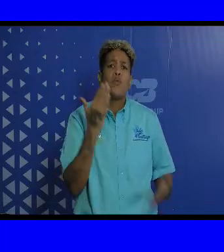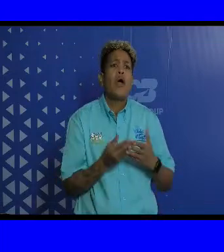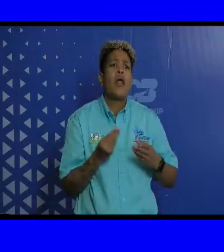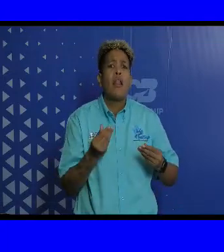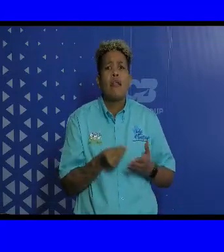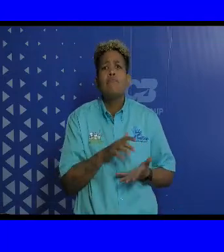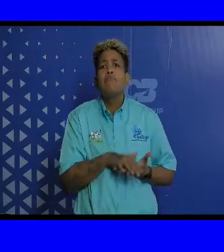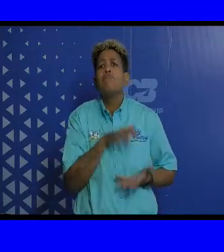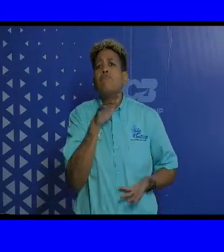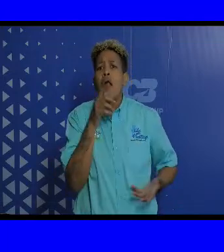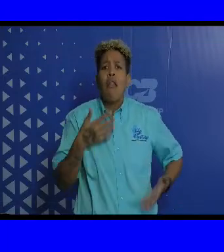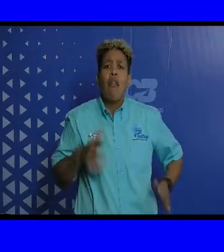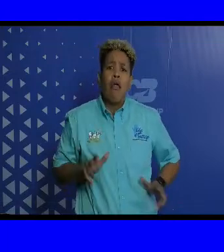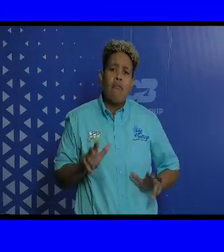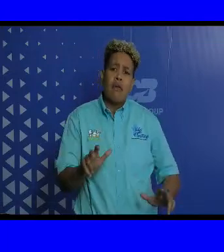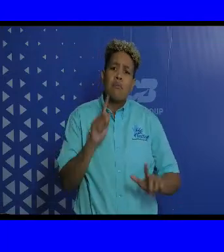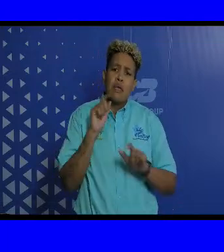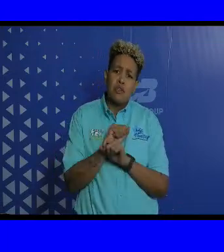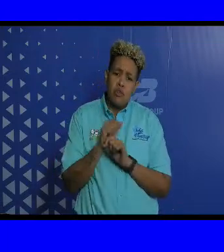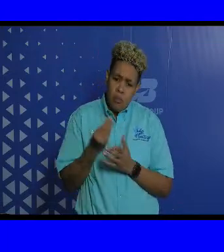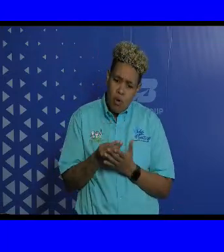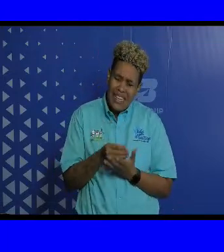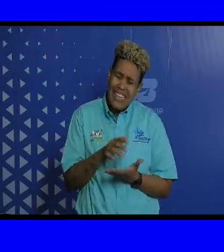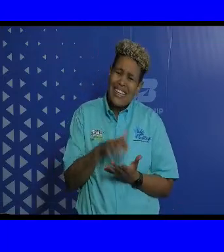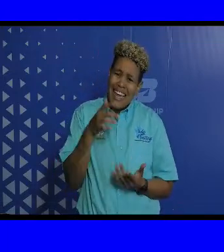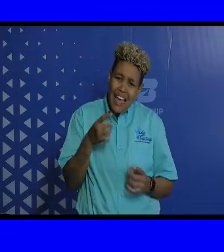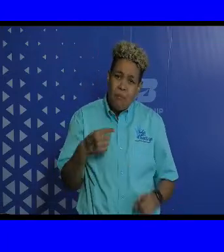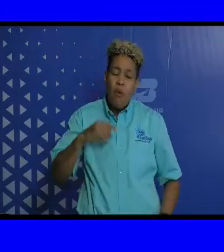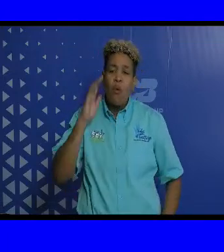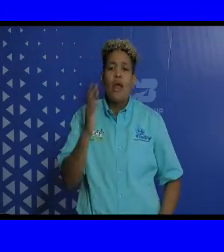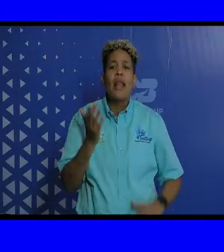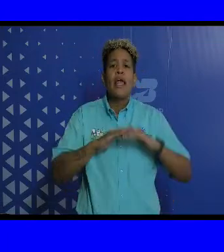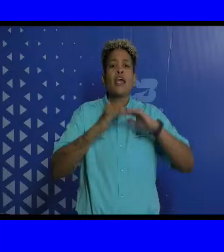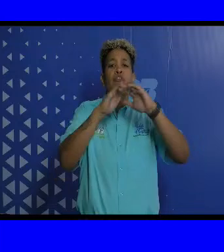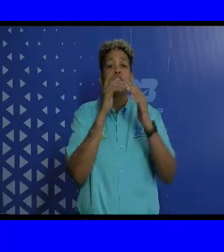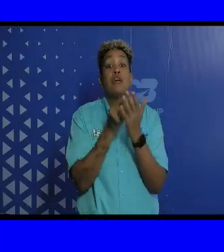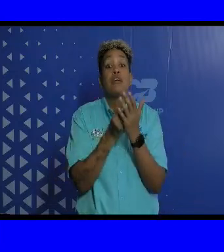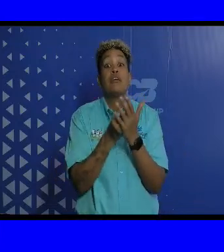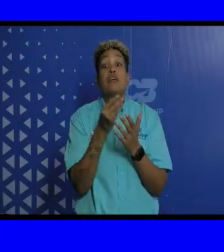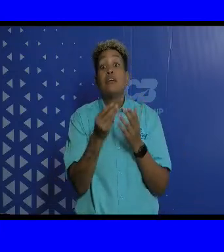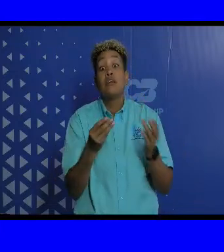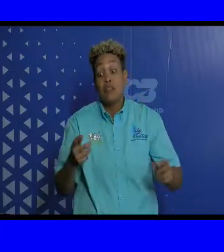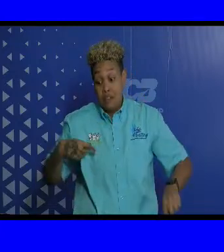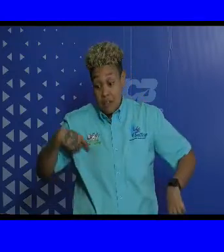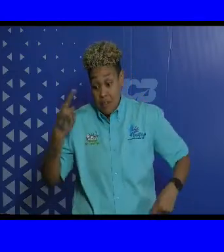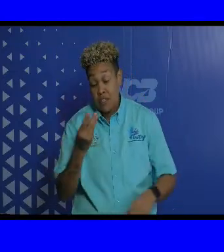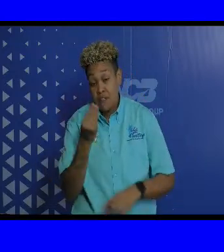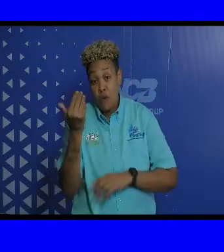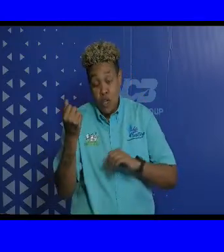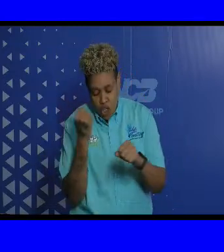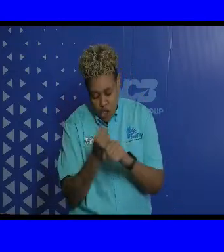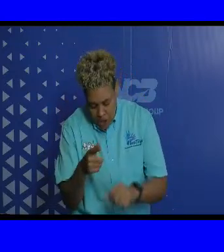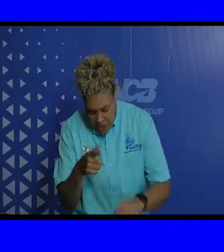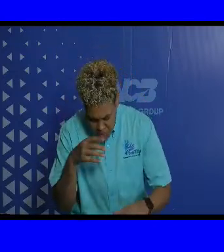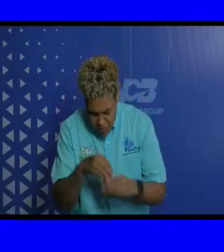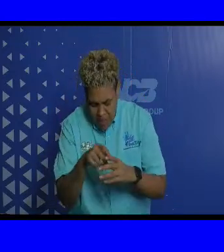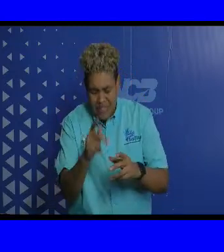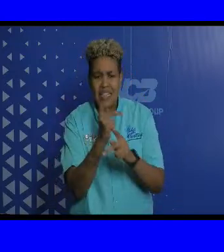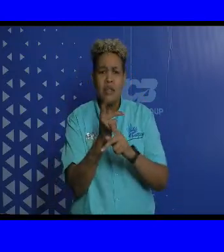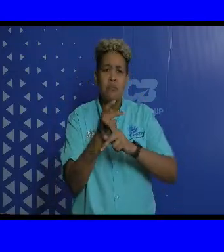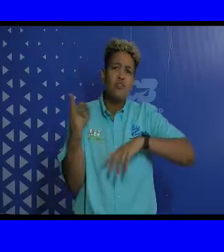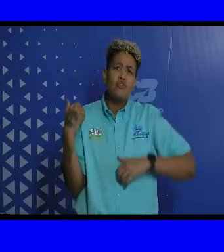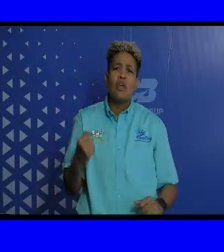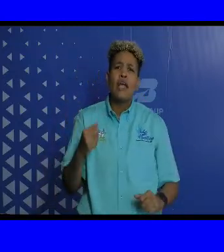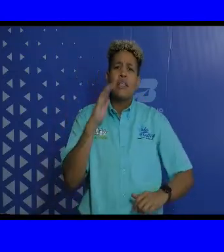A lot of investment has gone into making sure we're well capitalized, and we'll be increasing our capitalization over the next few years. Partly to just keep